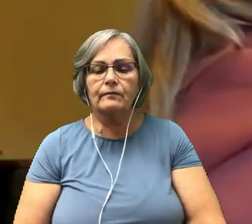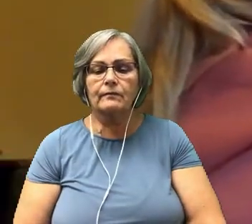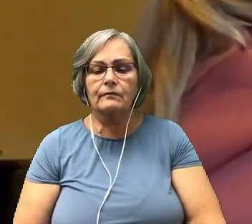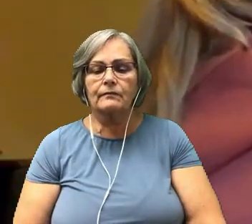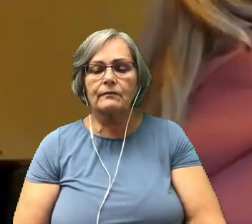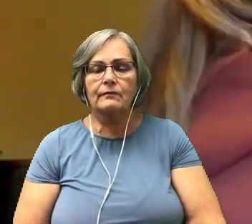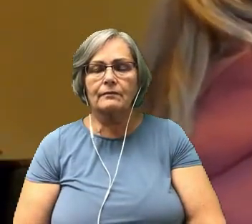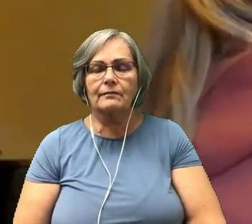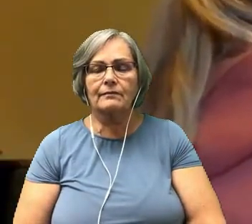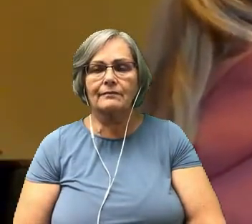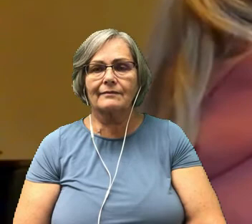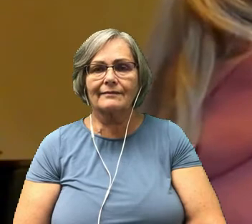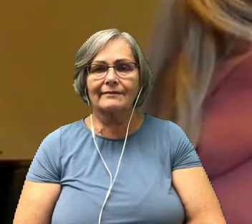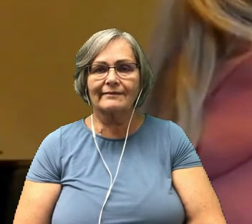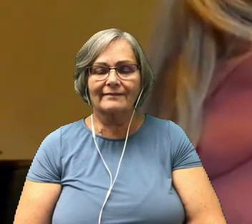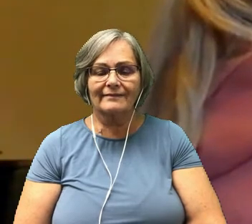There's his helmet.